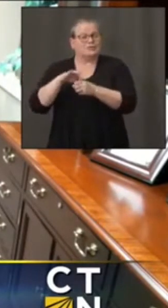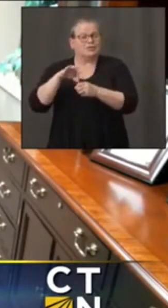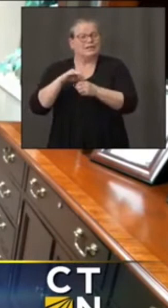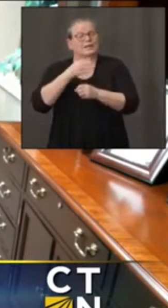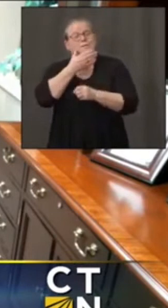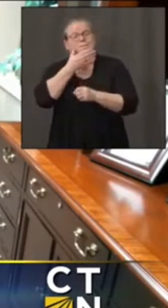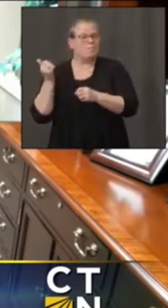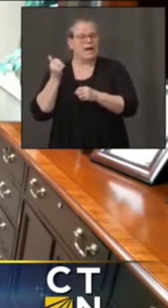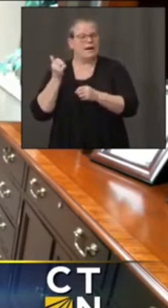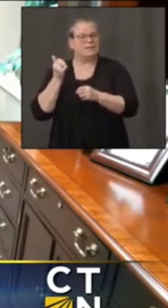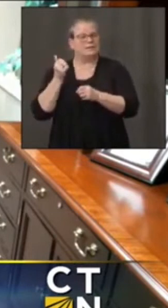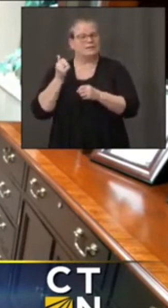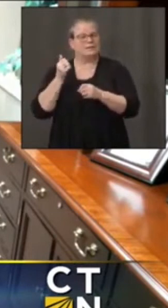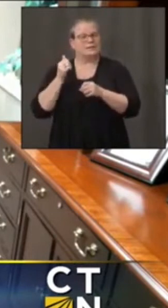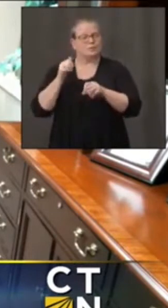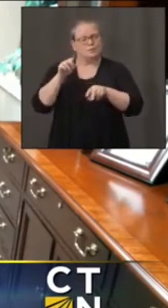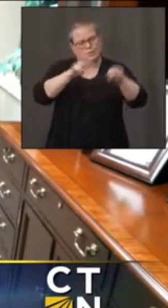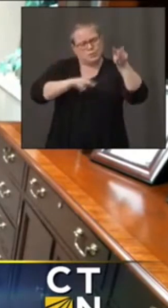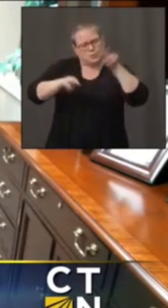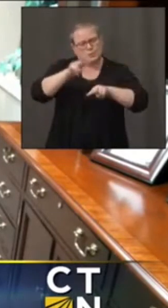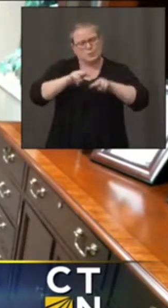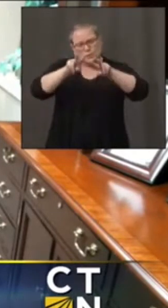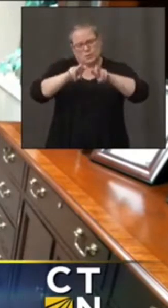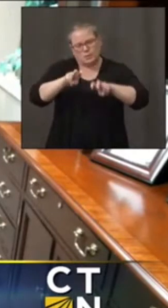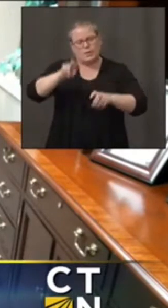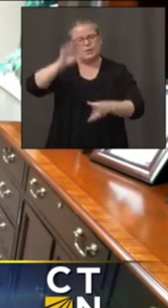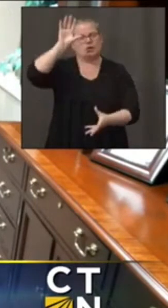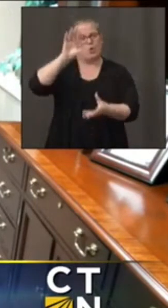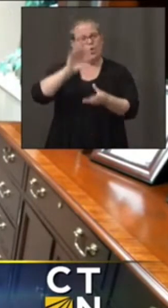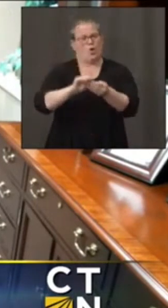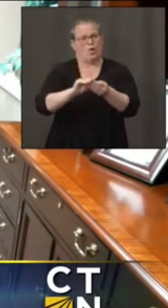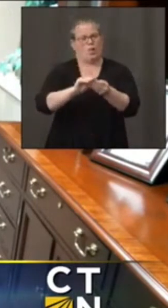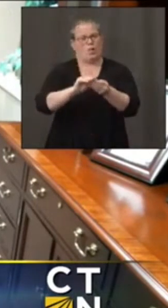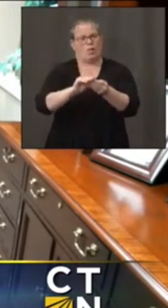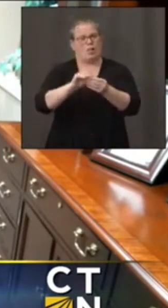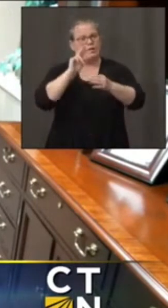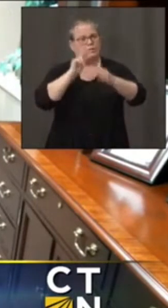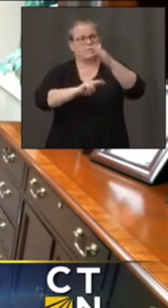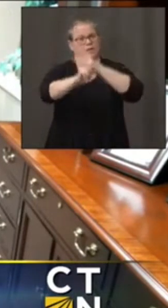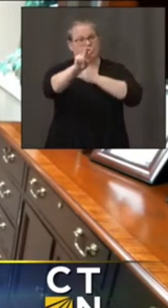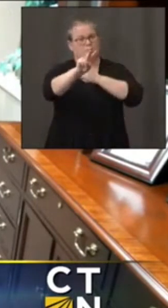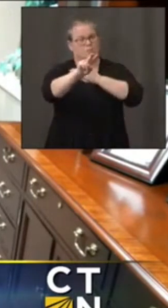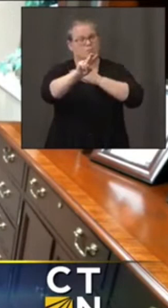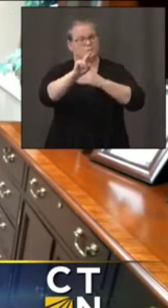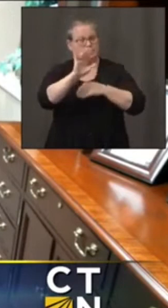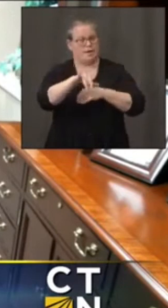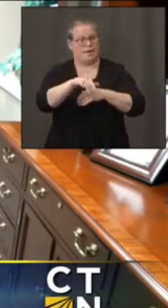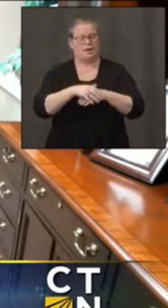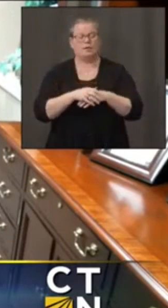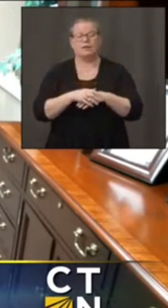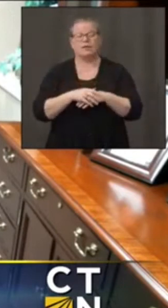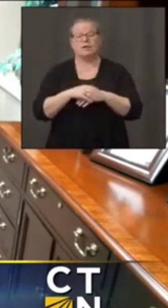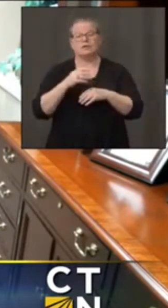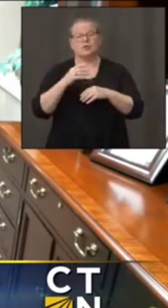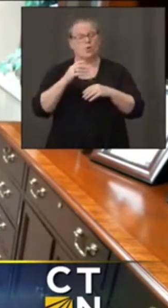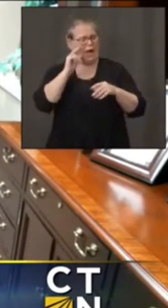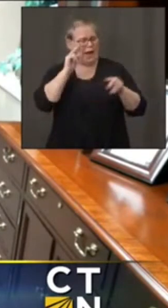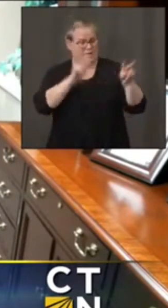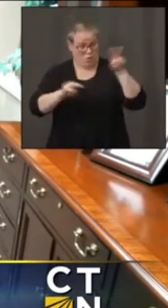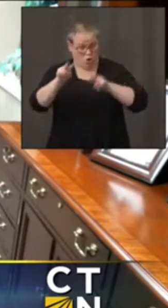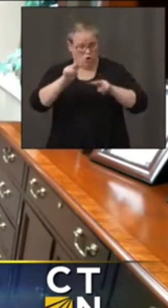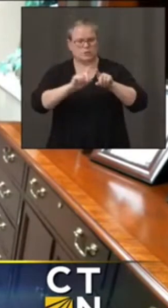those polls should or predicting. And while the 6 ones that I've looked at are varied about